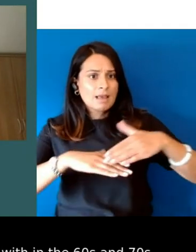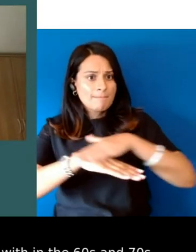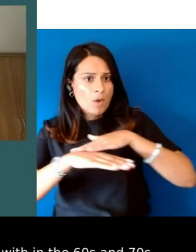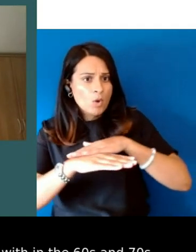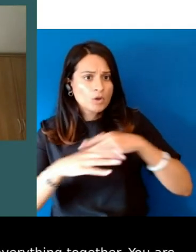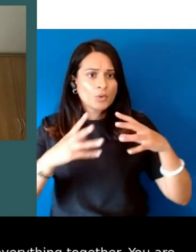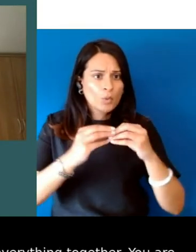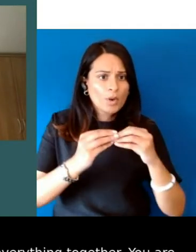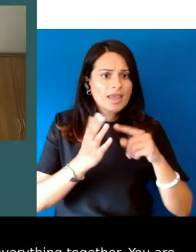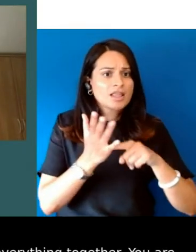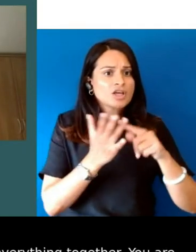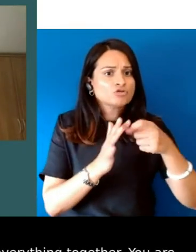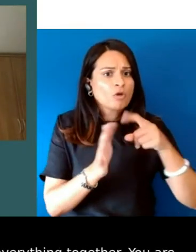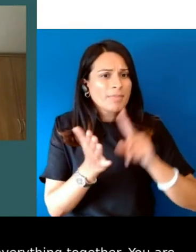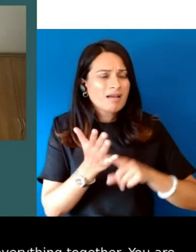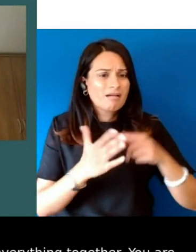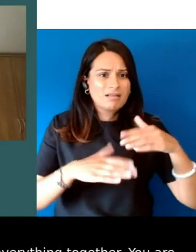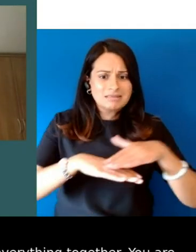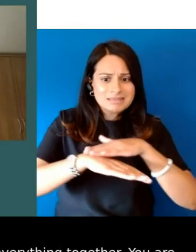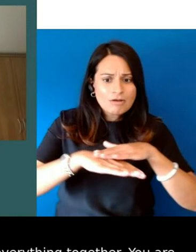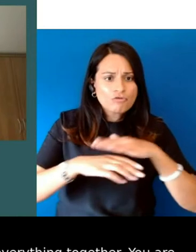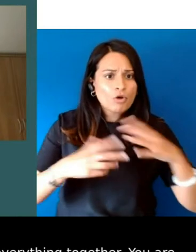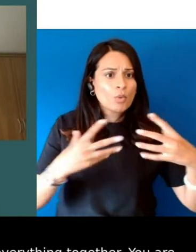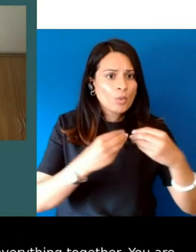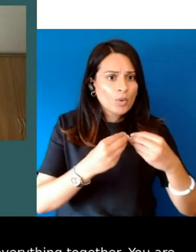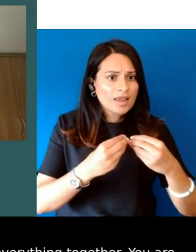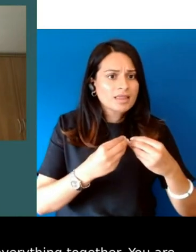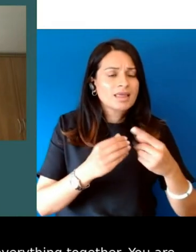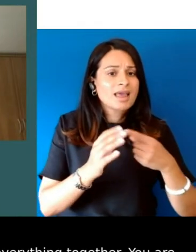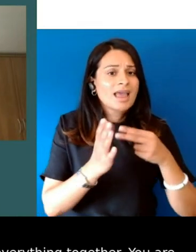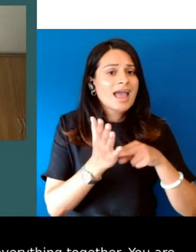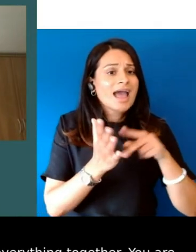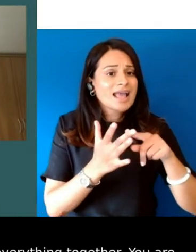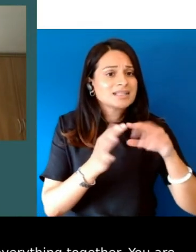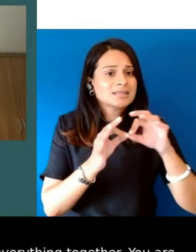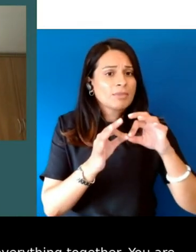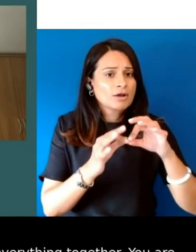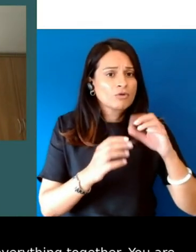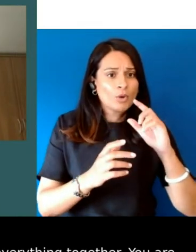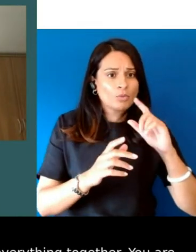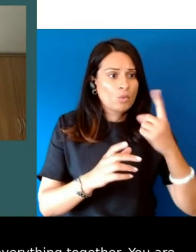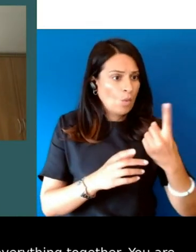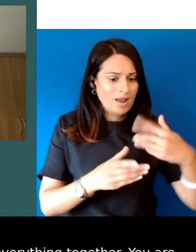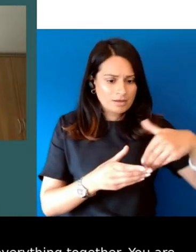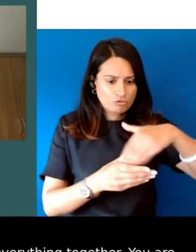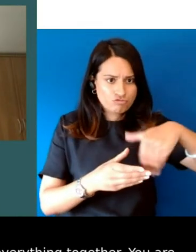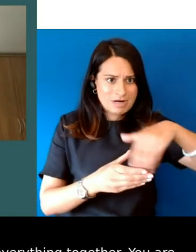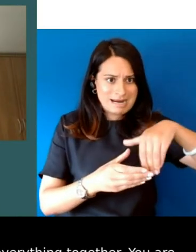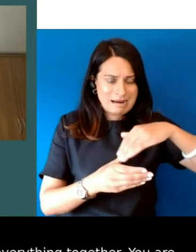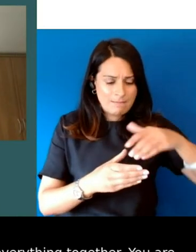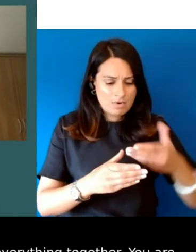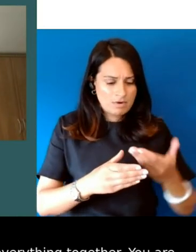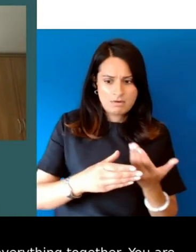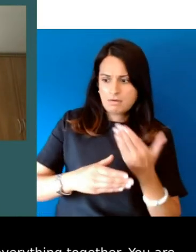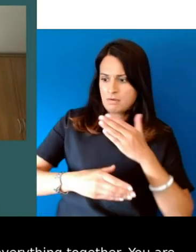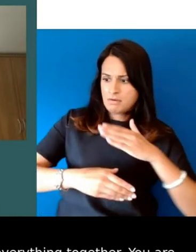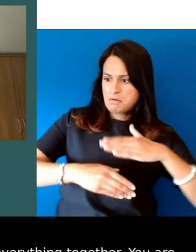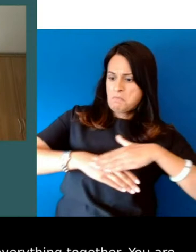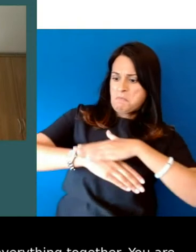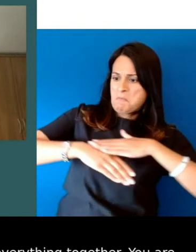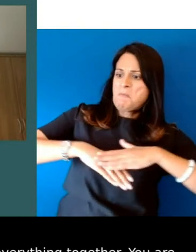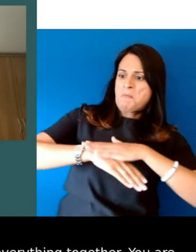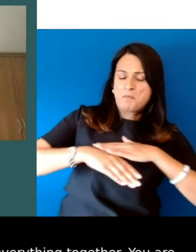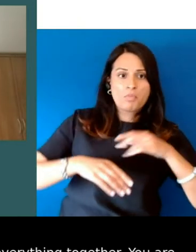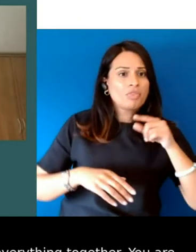steroids and also antimicrobial creams in one pot and then the child is having that smothered on and